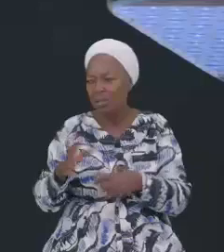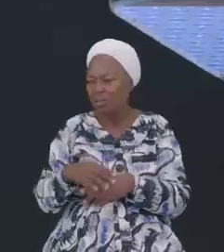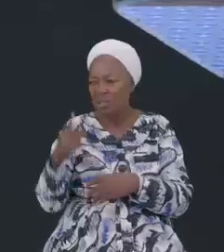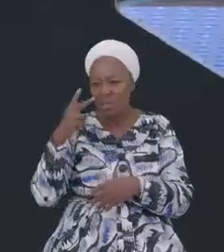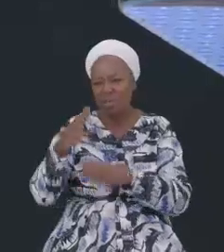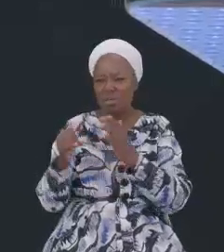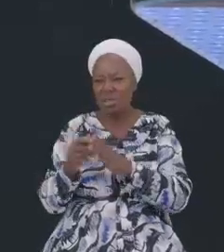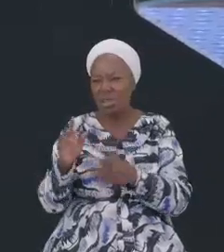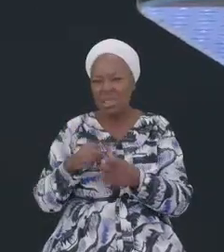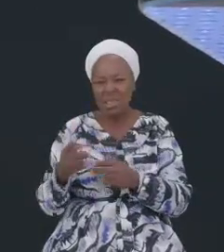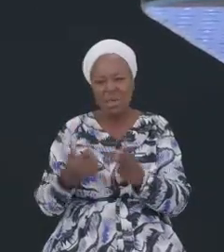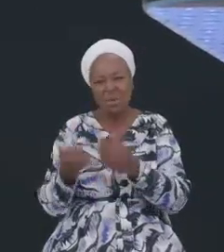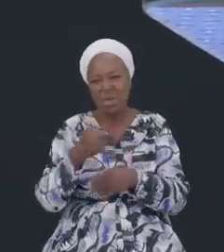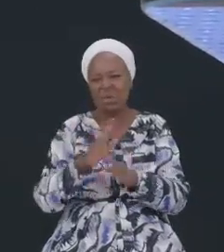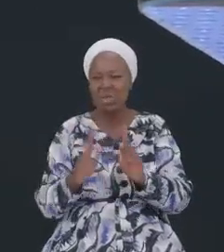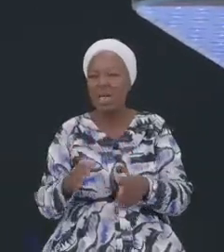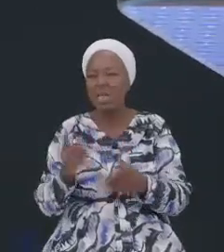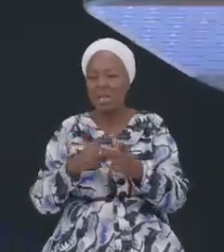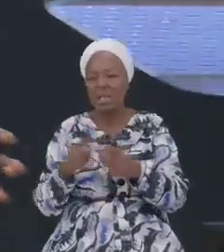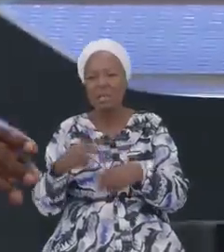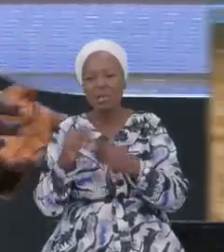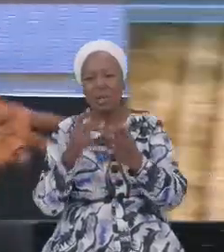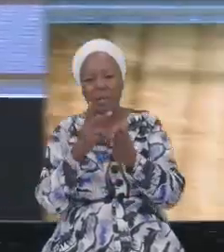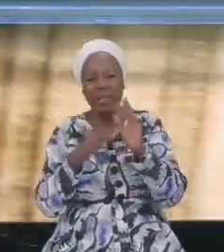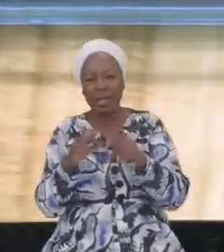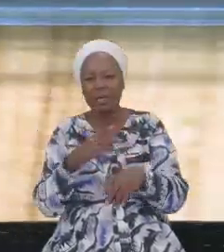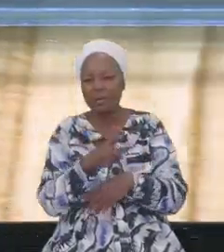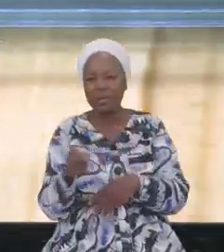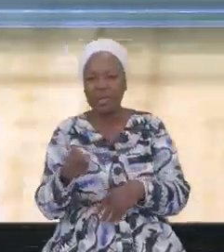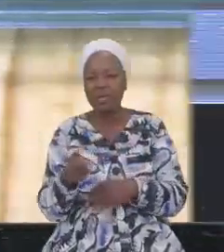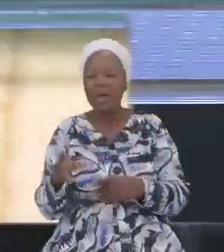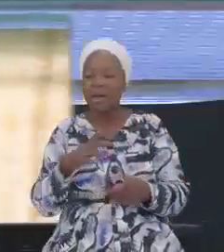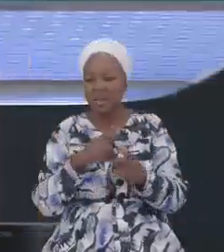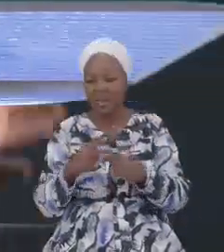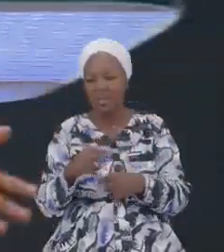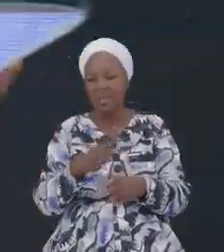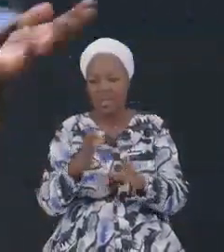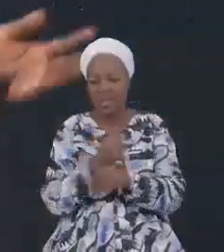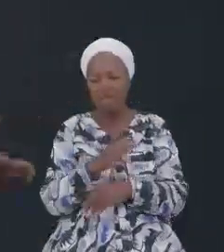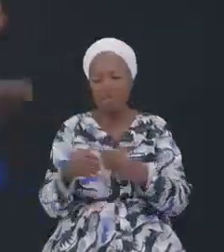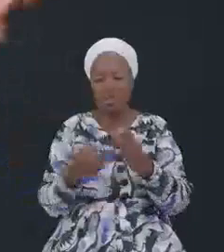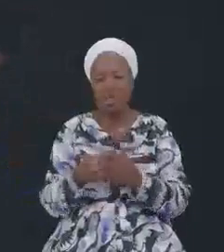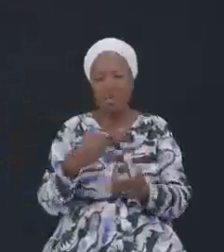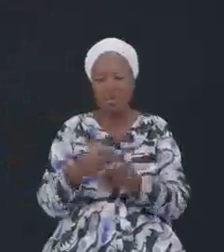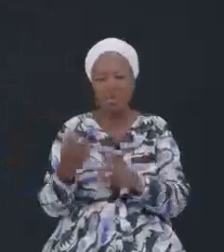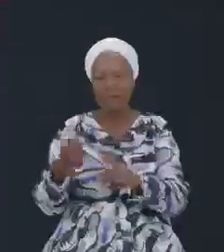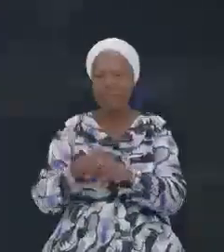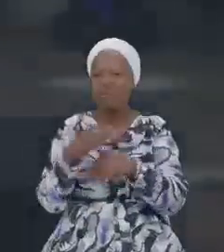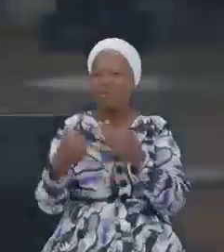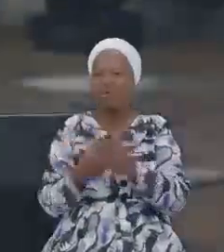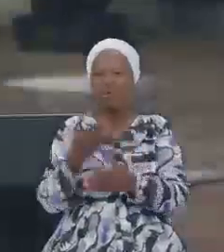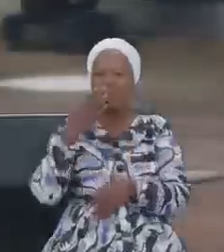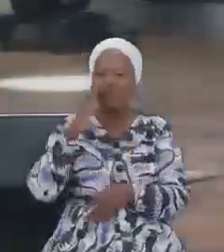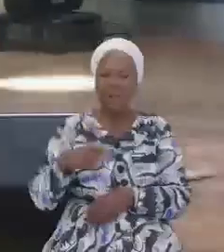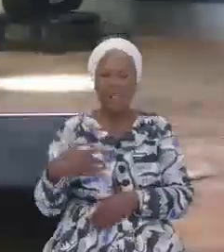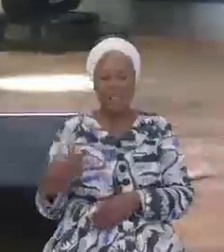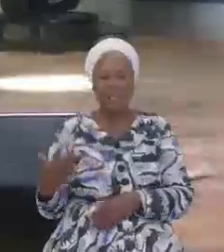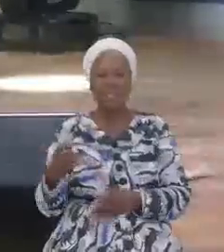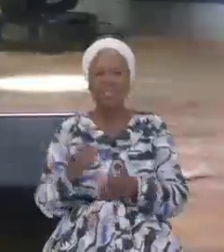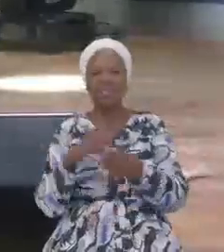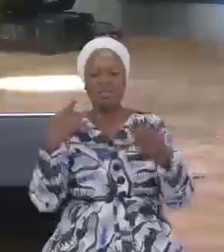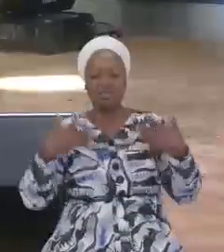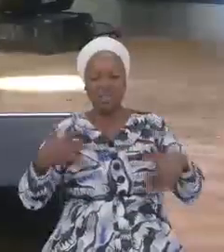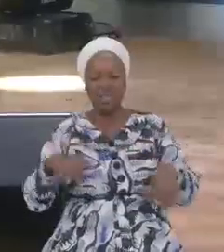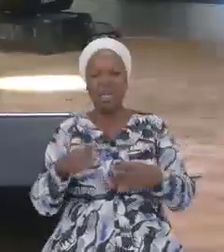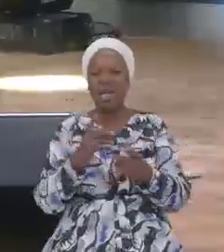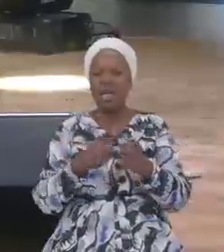the adulterers who are partakers of them. And, you know, they get their money through adultery, fornication, and prostitution. And